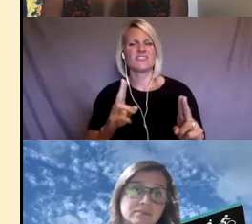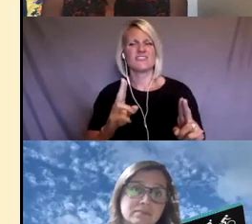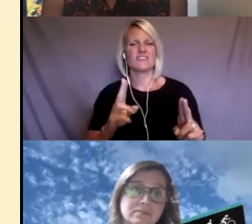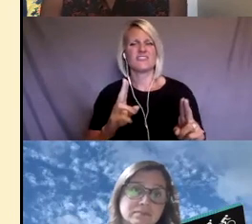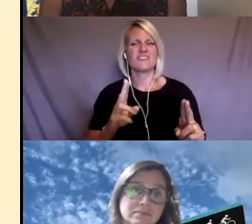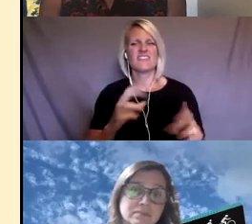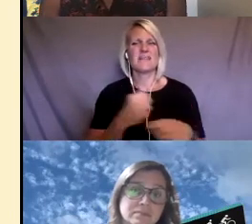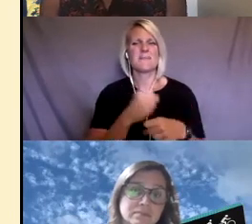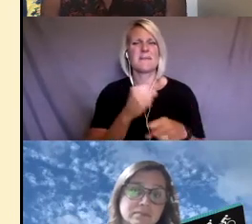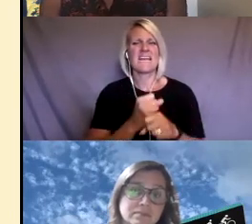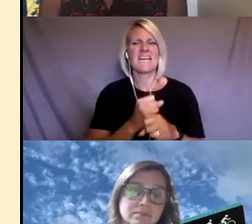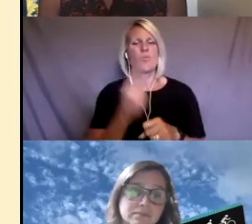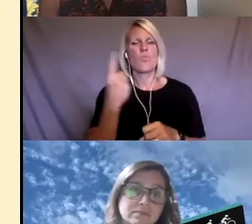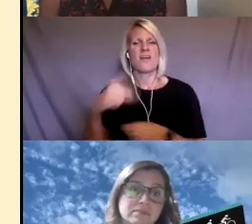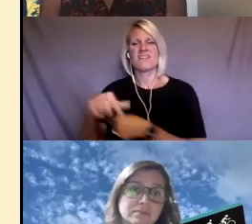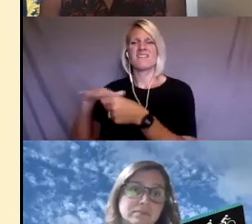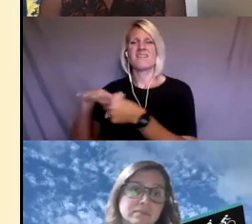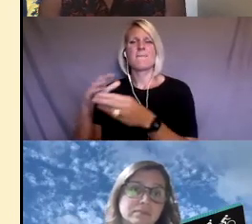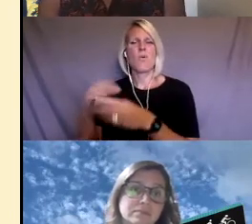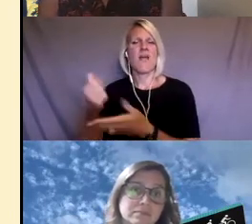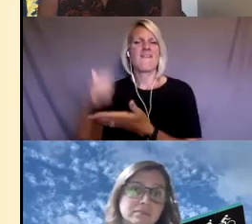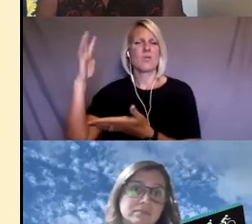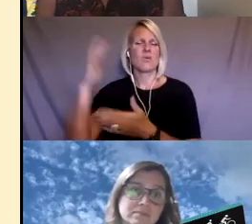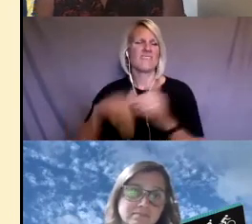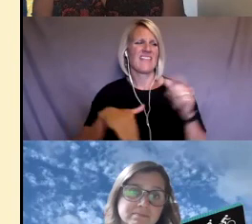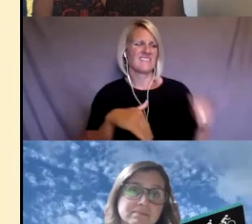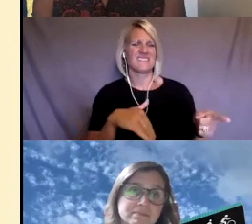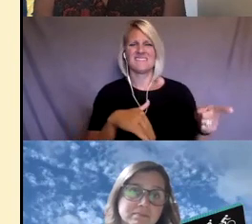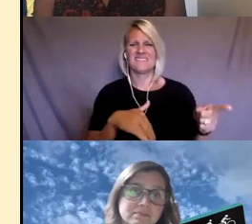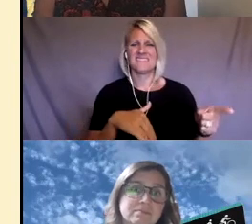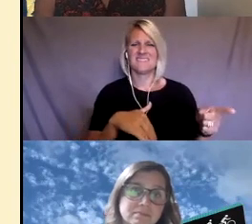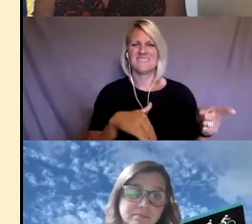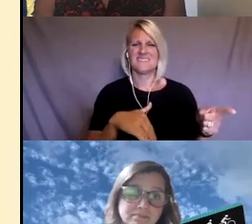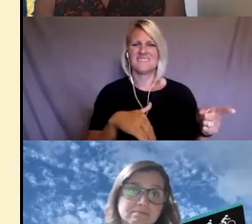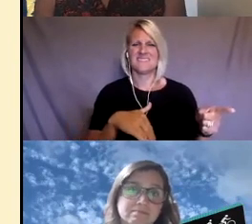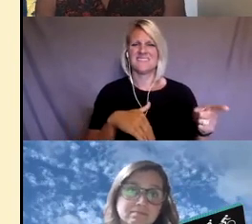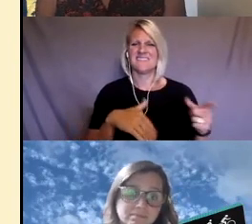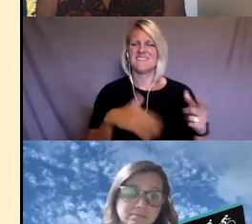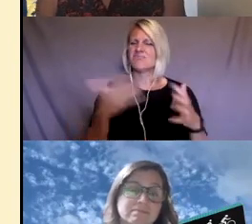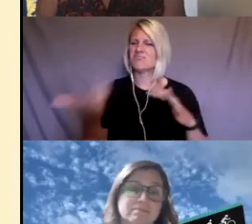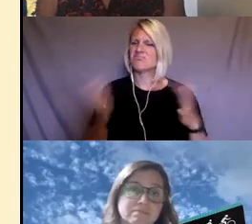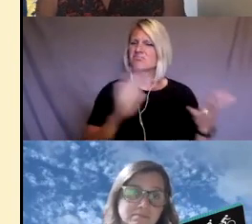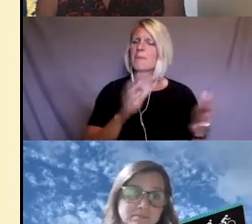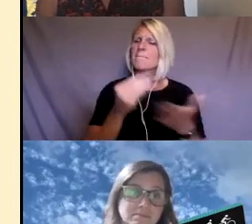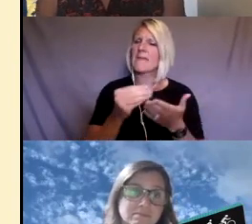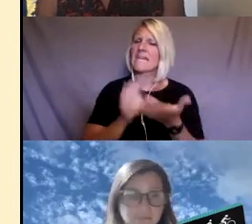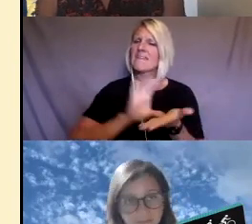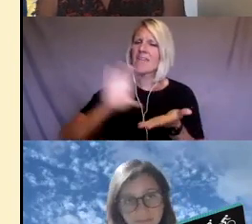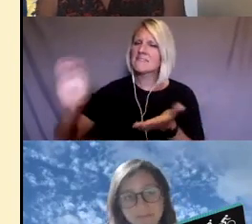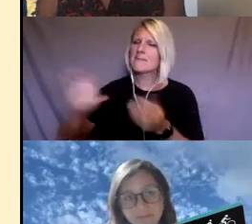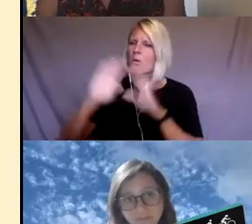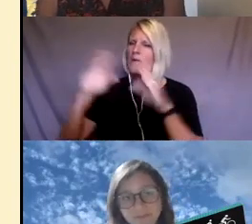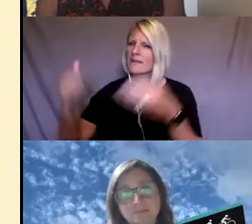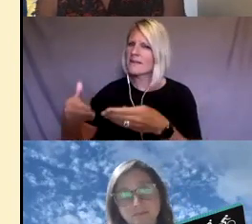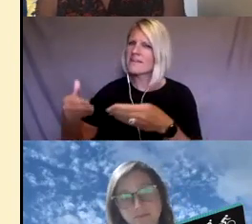making one neighborhood more affluent at the expense of making another one of your neighborhoods suffer. I would rather for all of